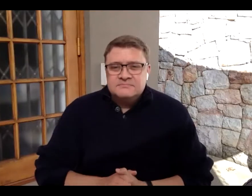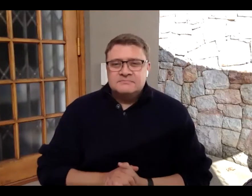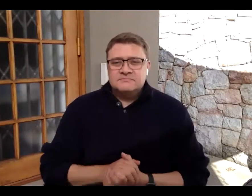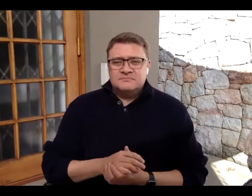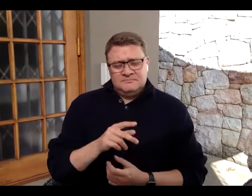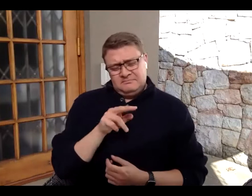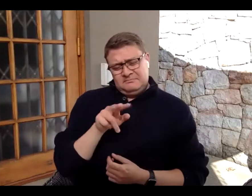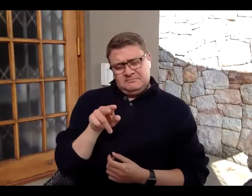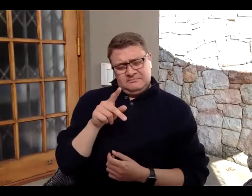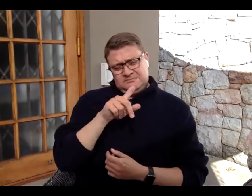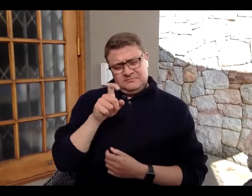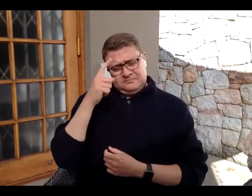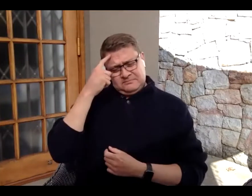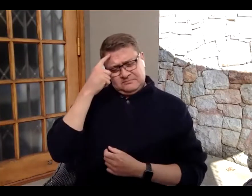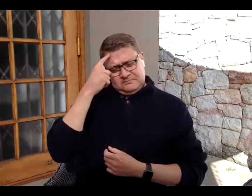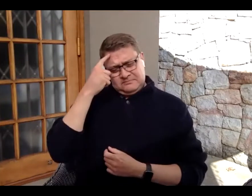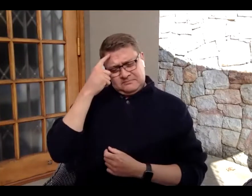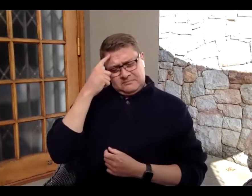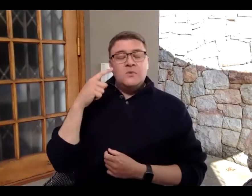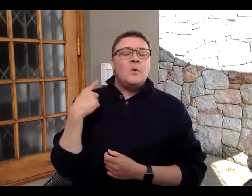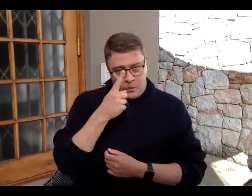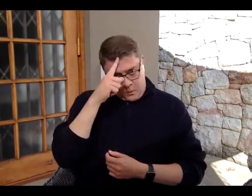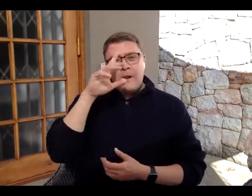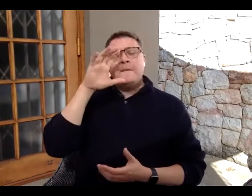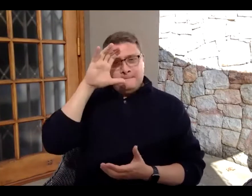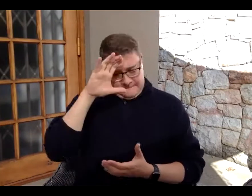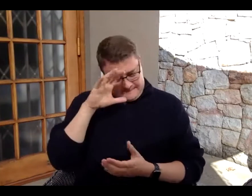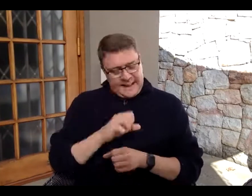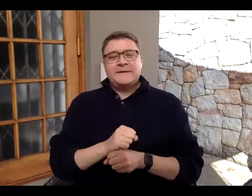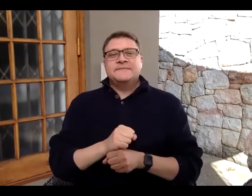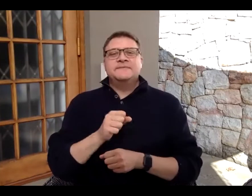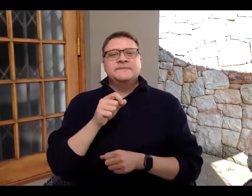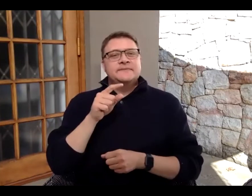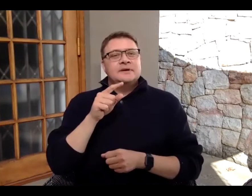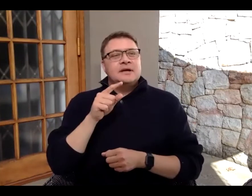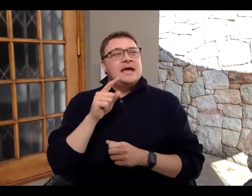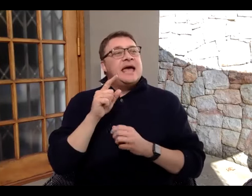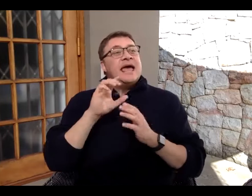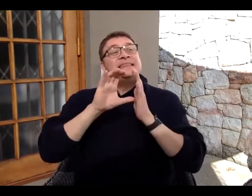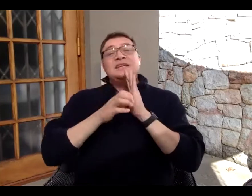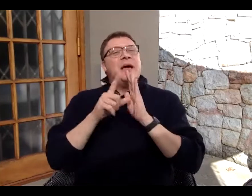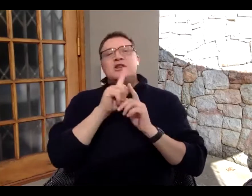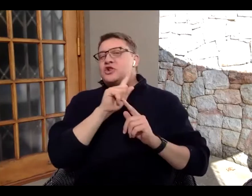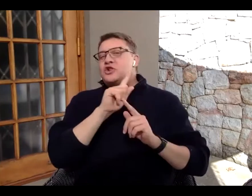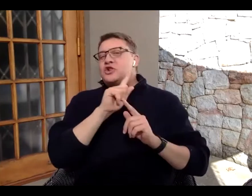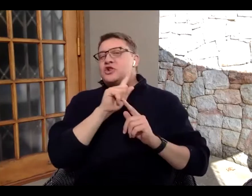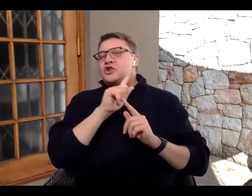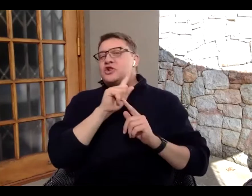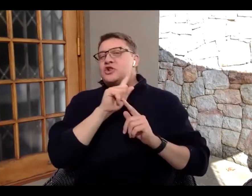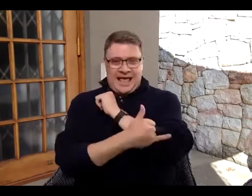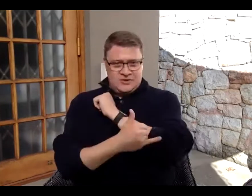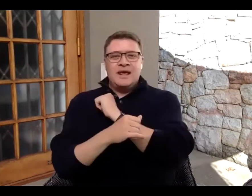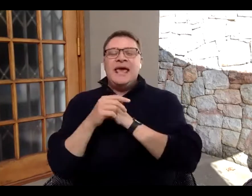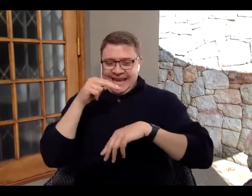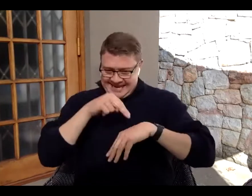and I thought we all have a strong belief that disabilities are not equal in our country, and there's a big need to create awareness,